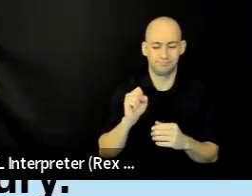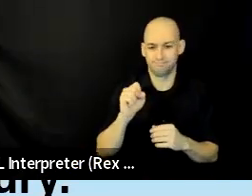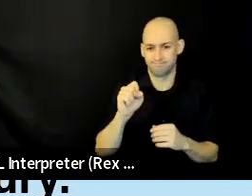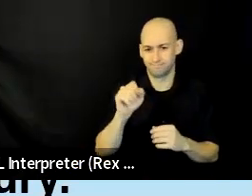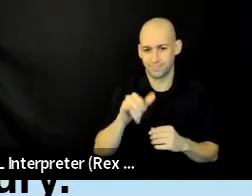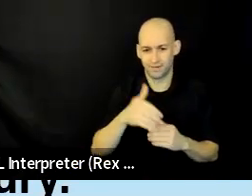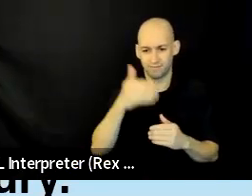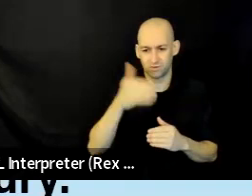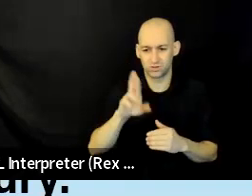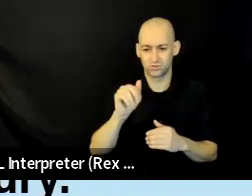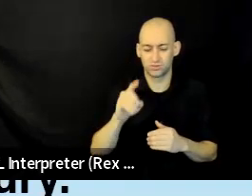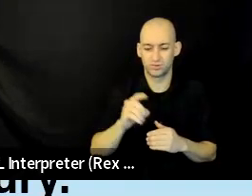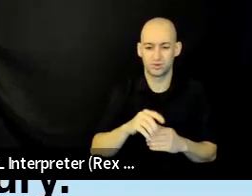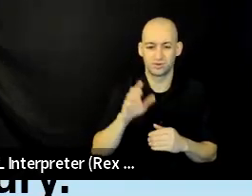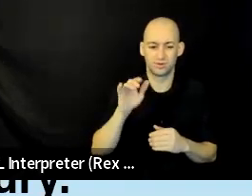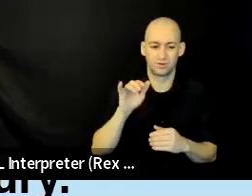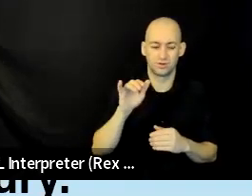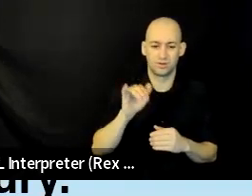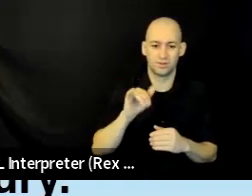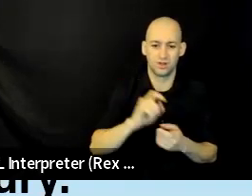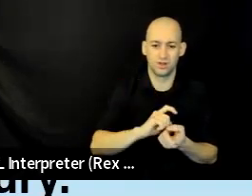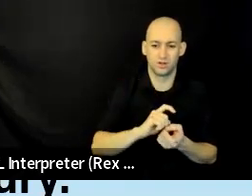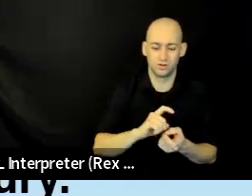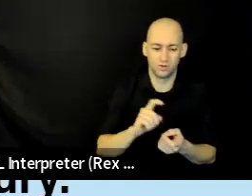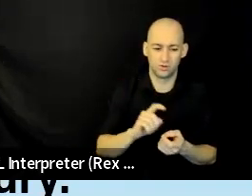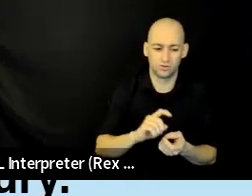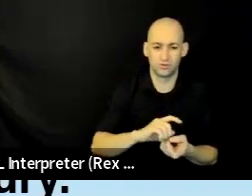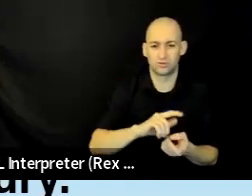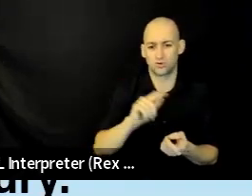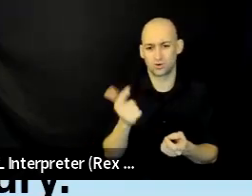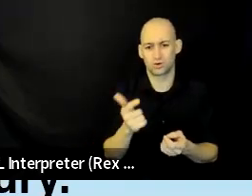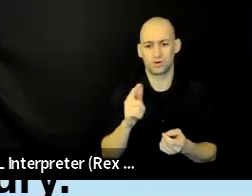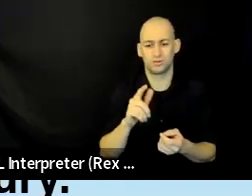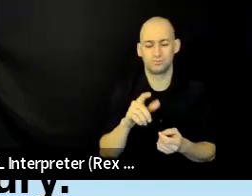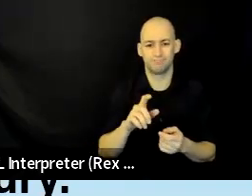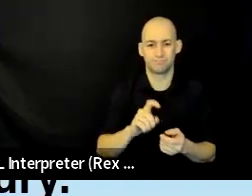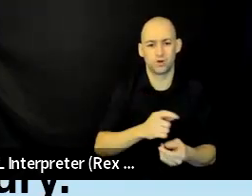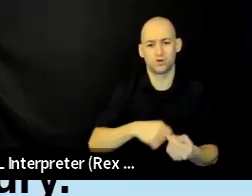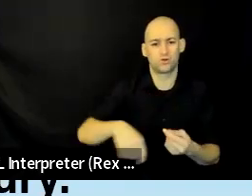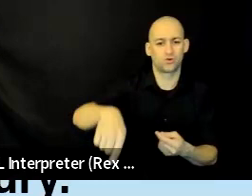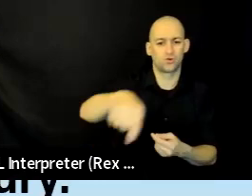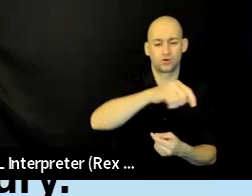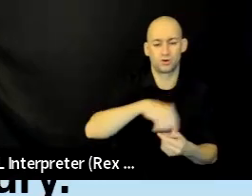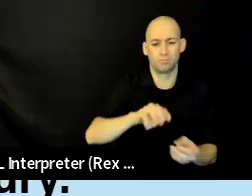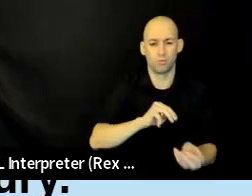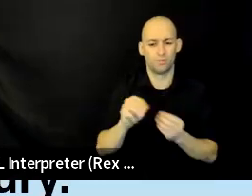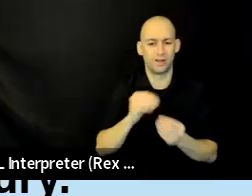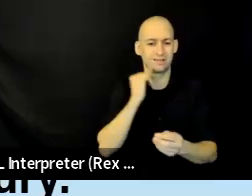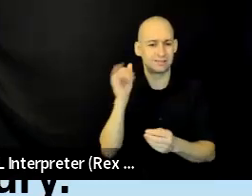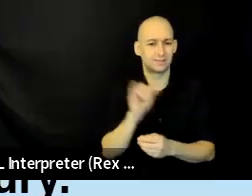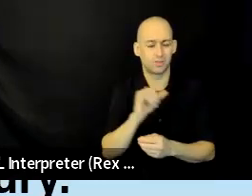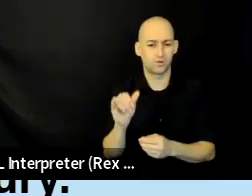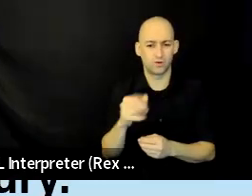seen, the turn movement to get to the pumps is similar to the existing turn movement. For the right